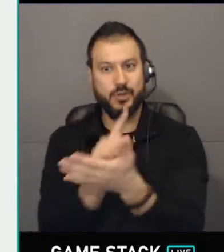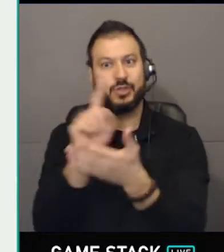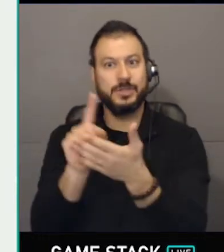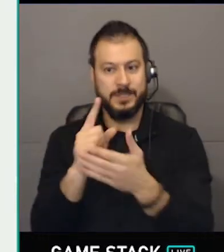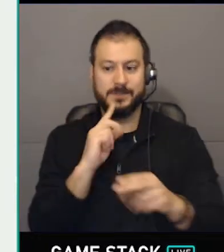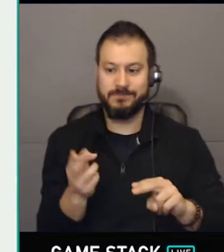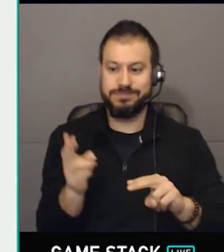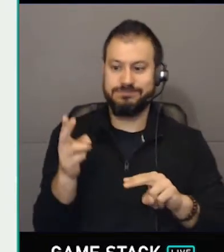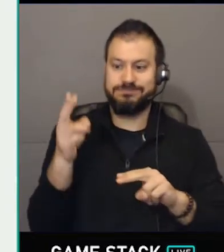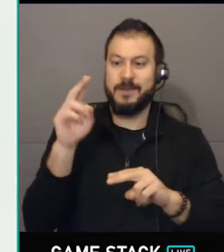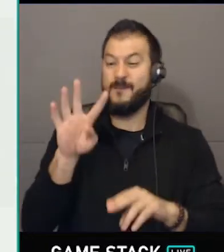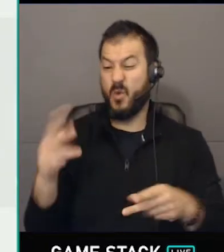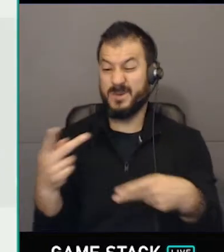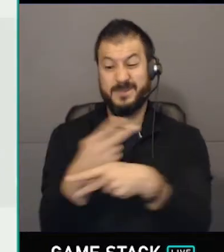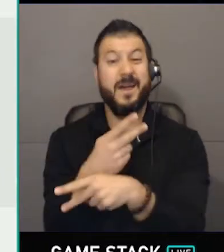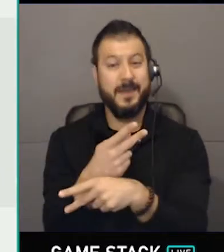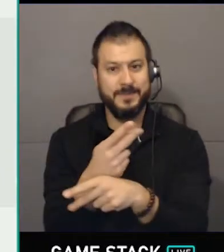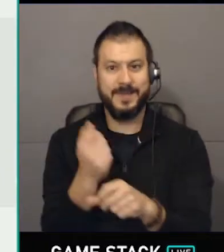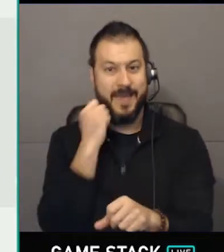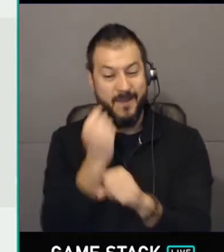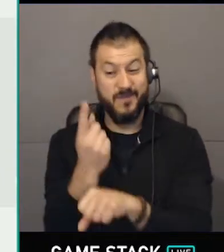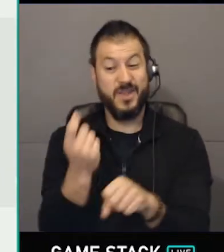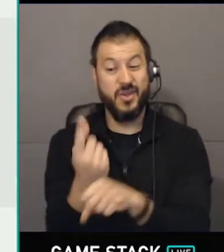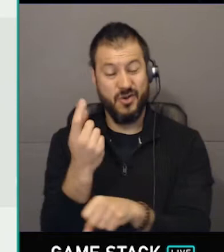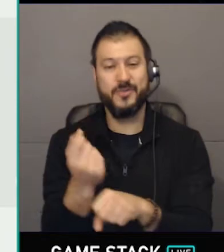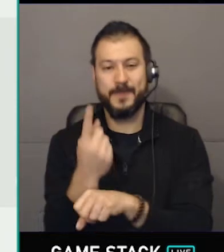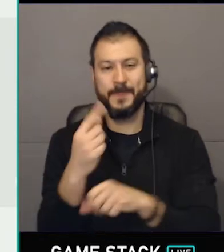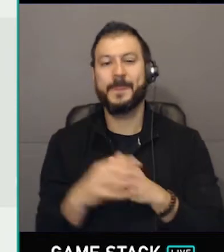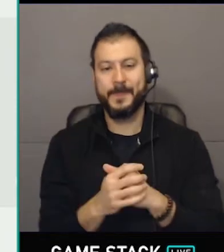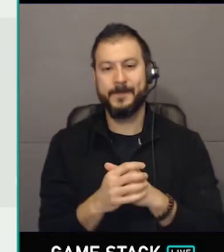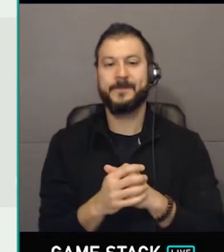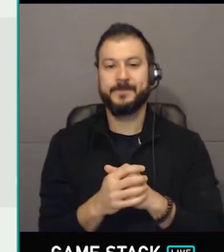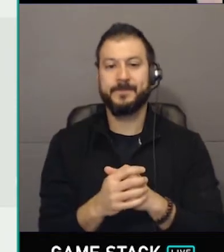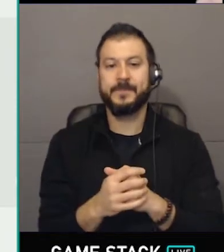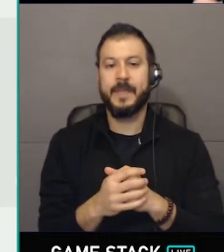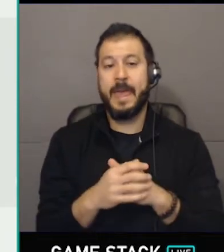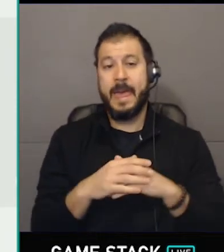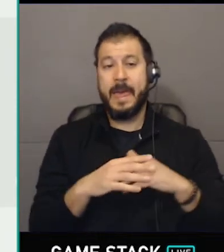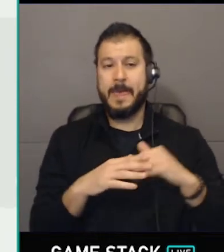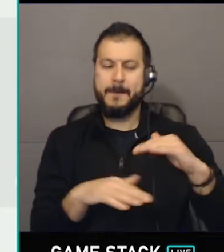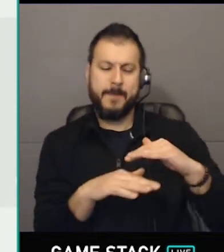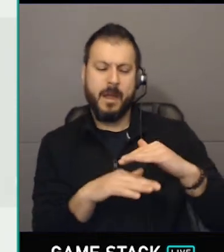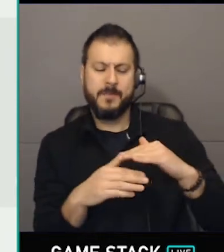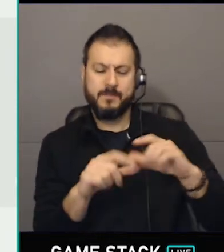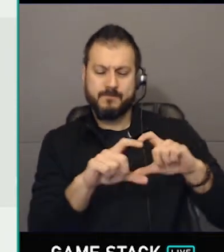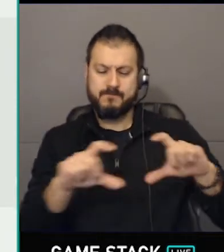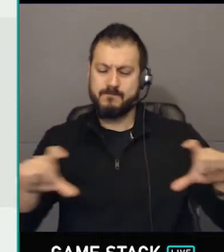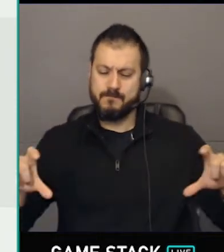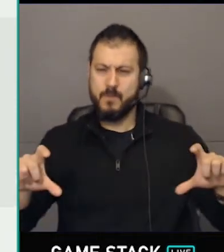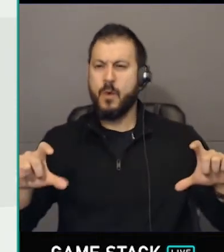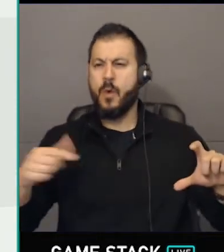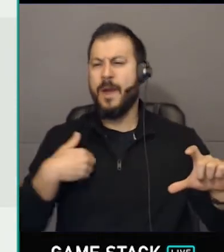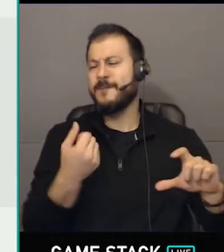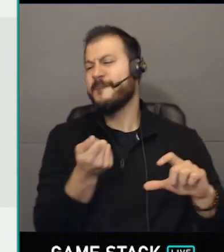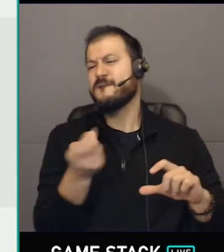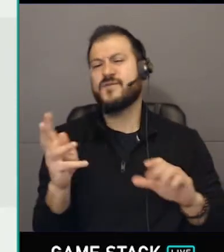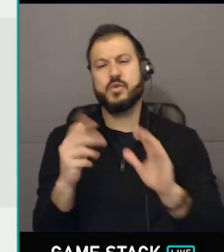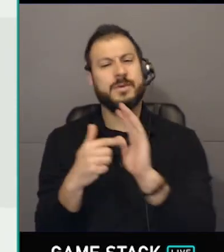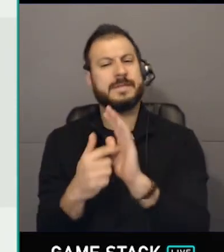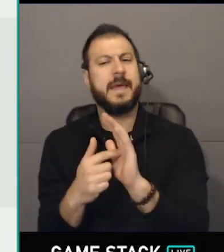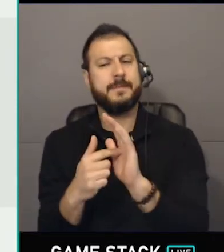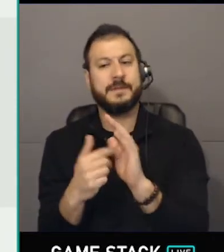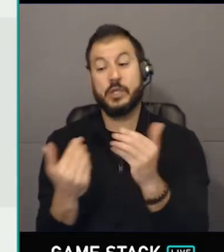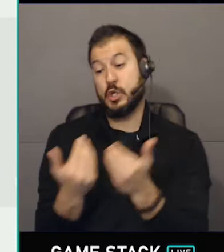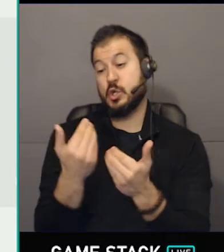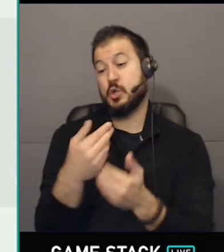4 times year over year. At the bottom, we have just a couple of examples of new